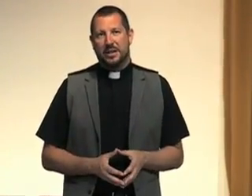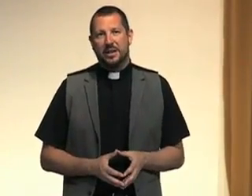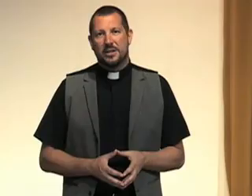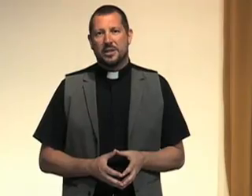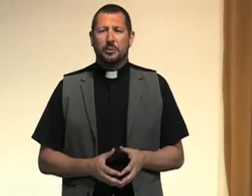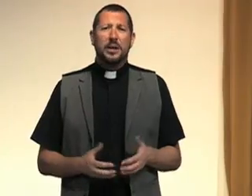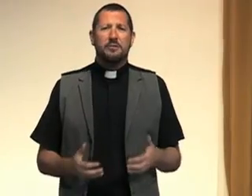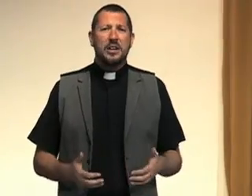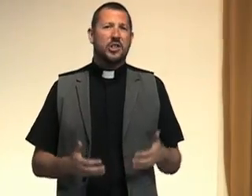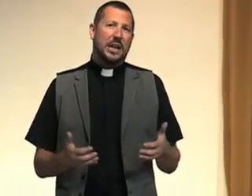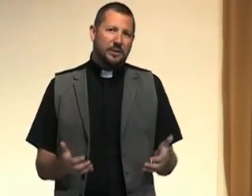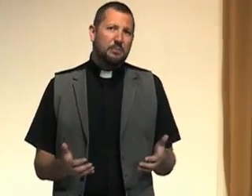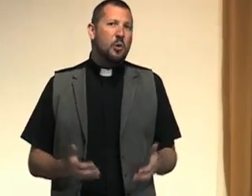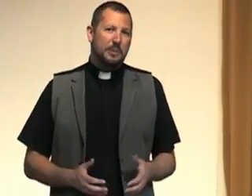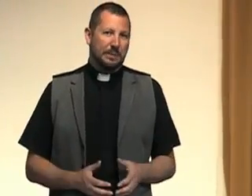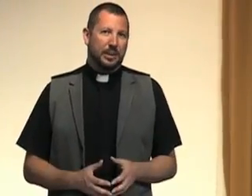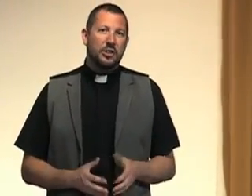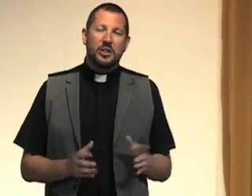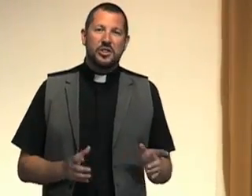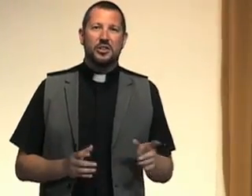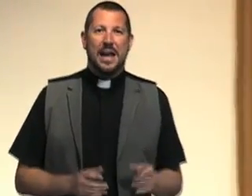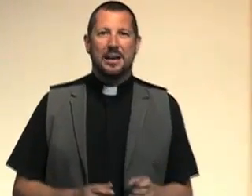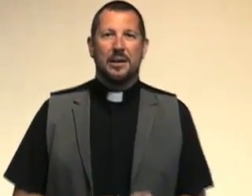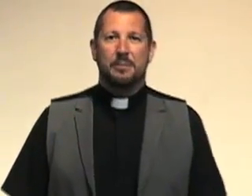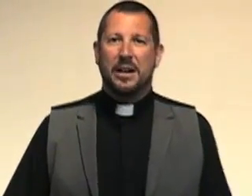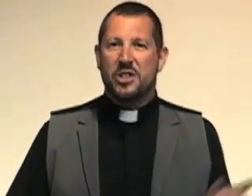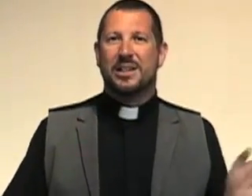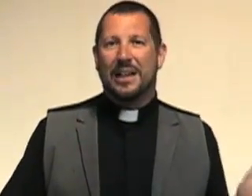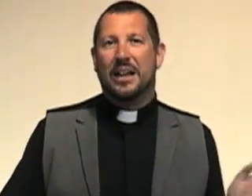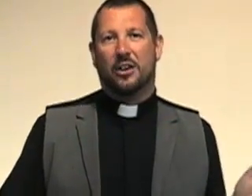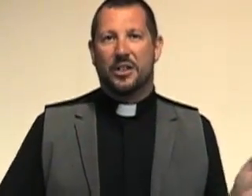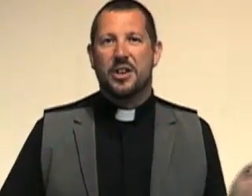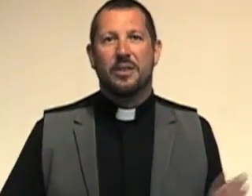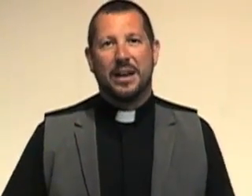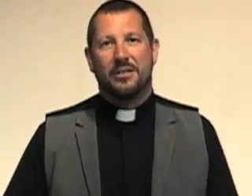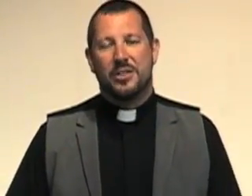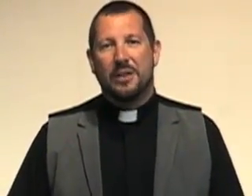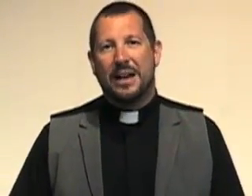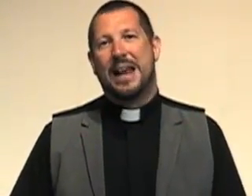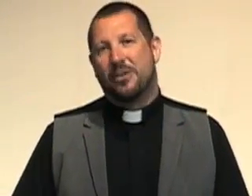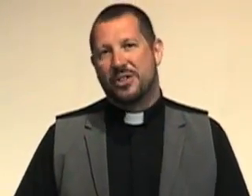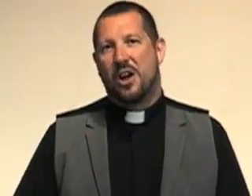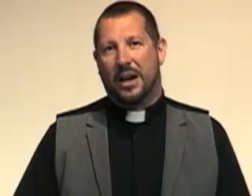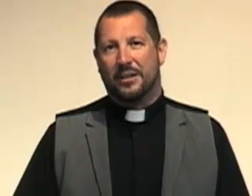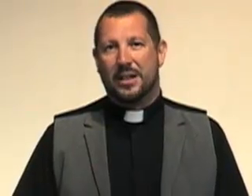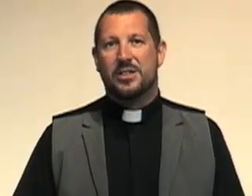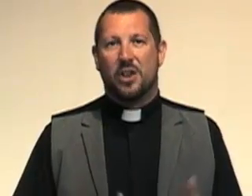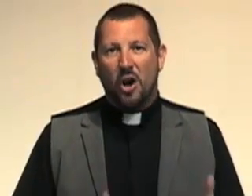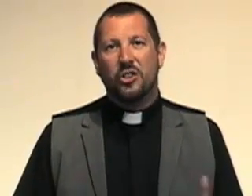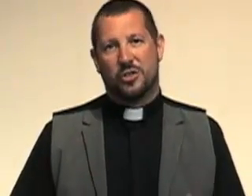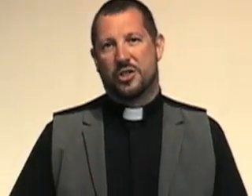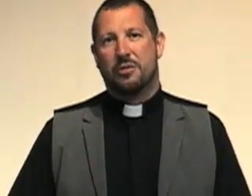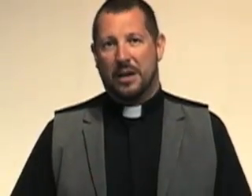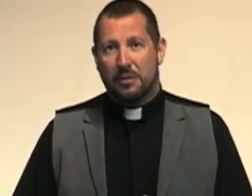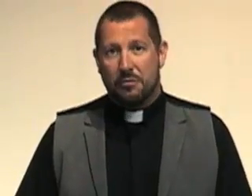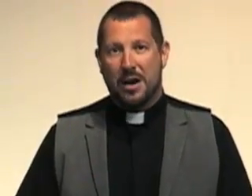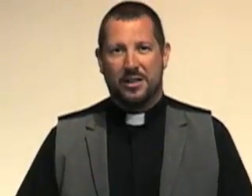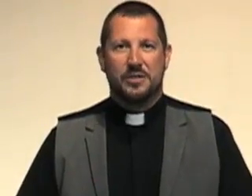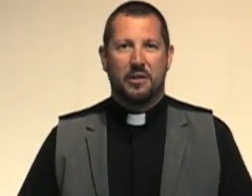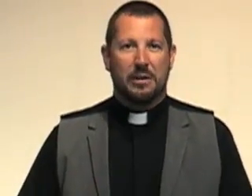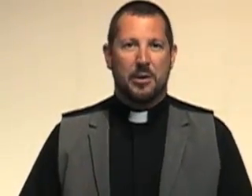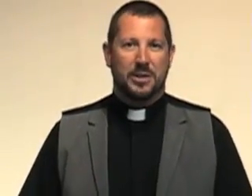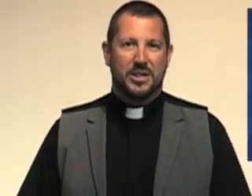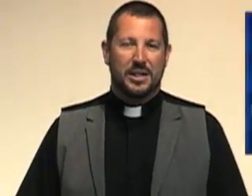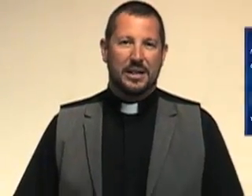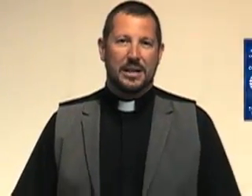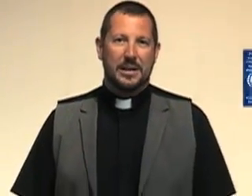ministry so that we can reach even more people and you can do that by just clicking on the donate donate now sign that is on your screen right